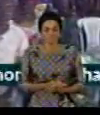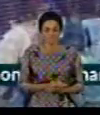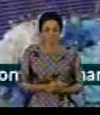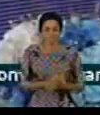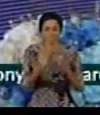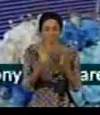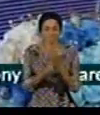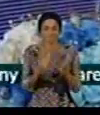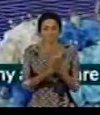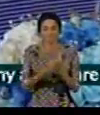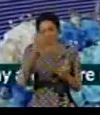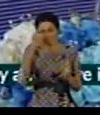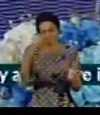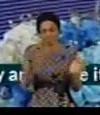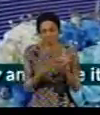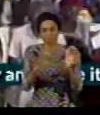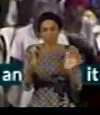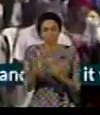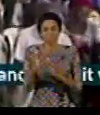for Jesus.